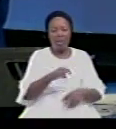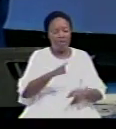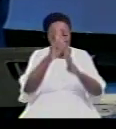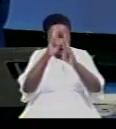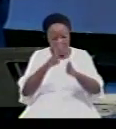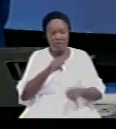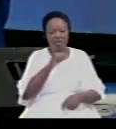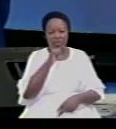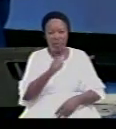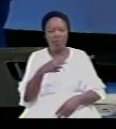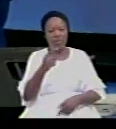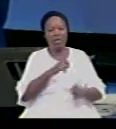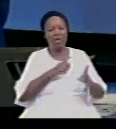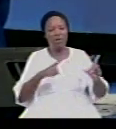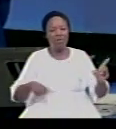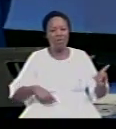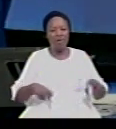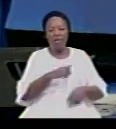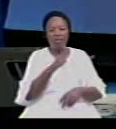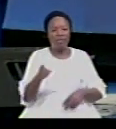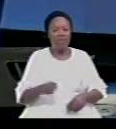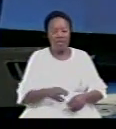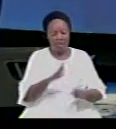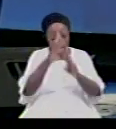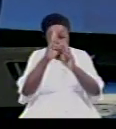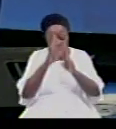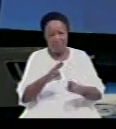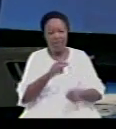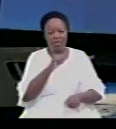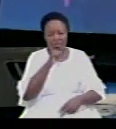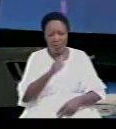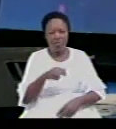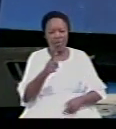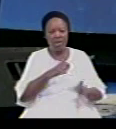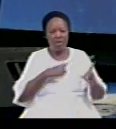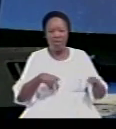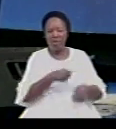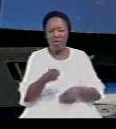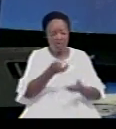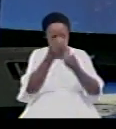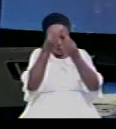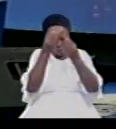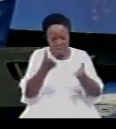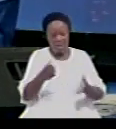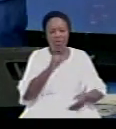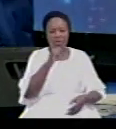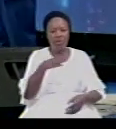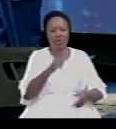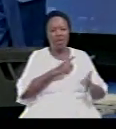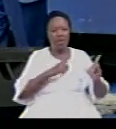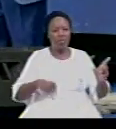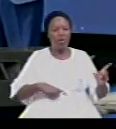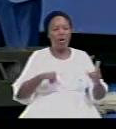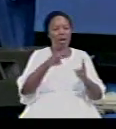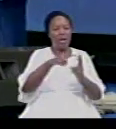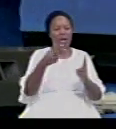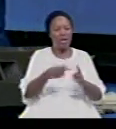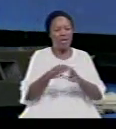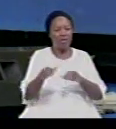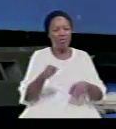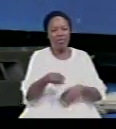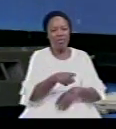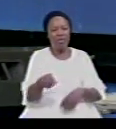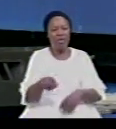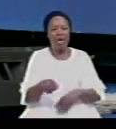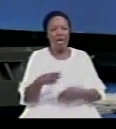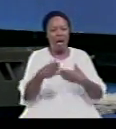not the Lord. They respect not the Lord. They obey not the Lord. Neither do they after